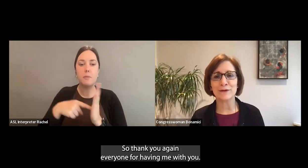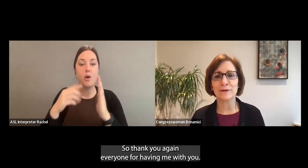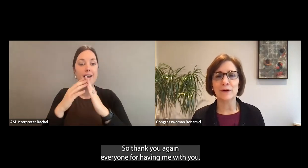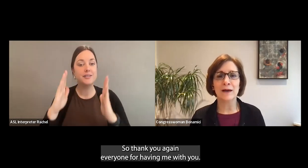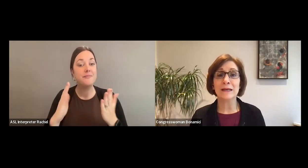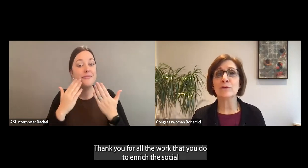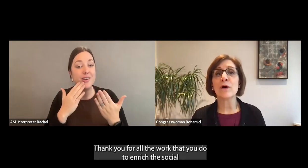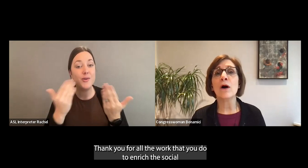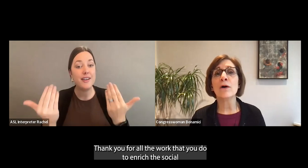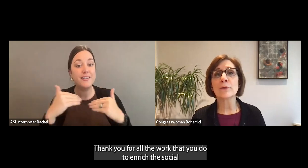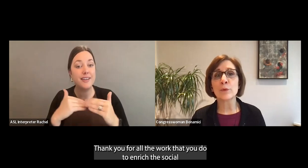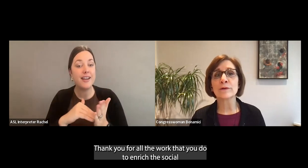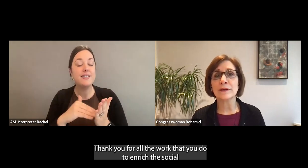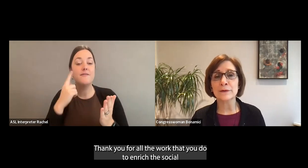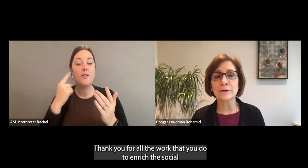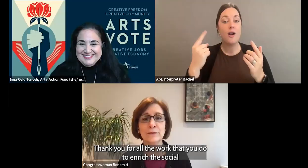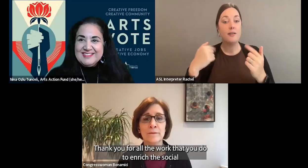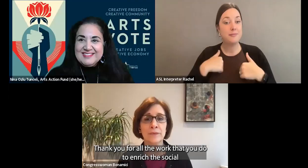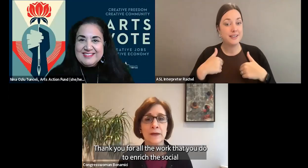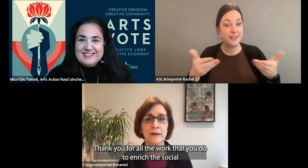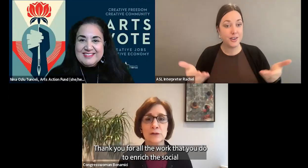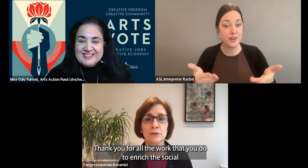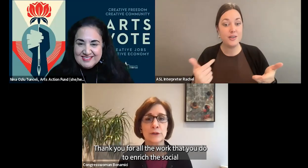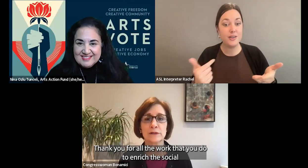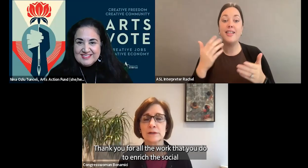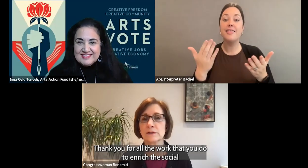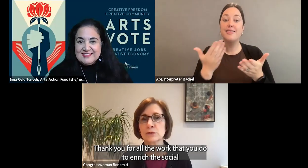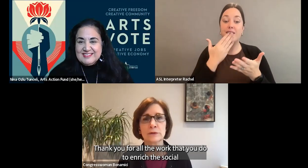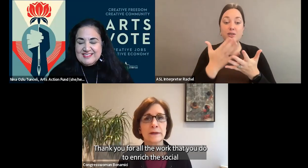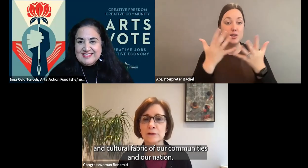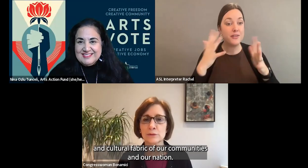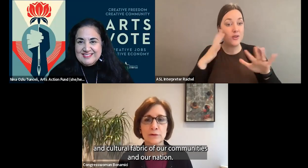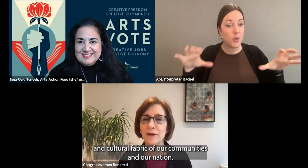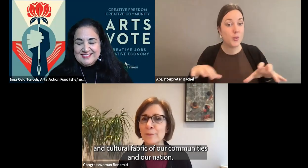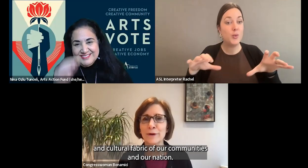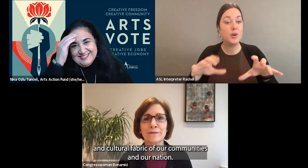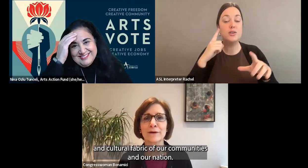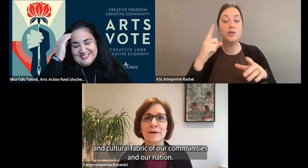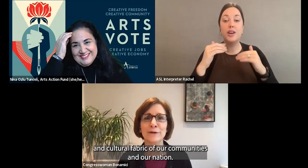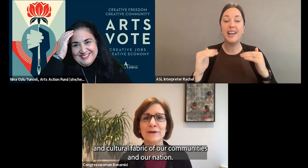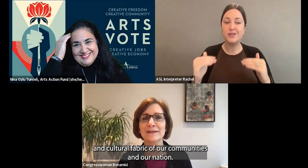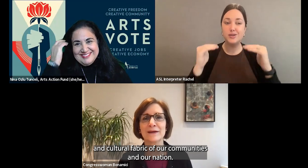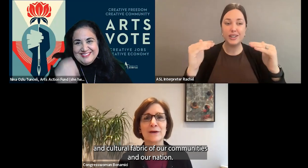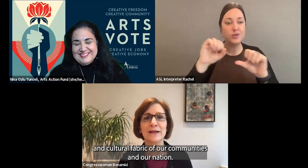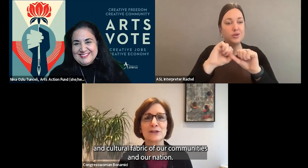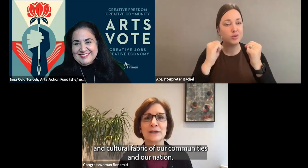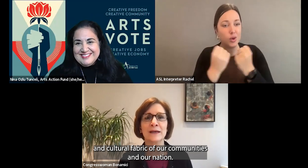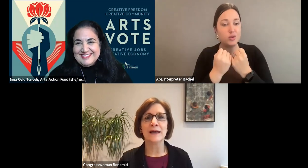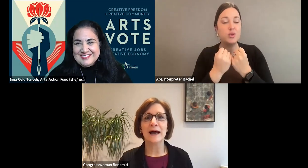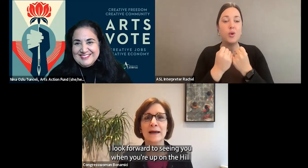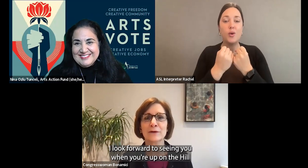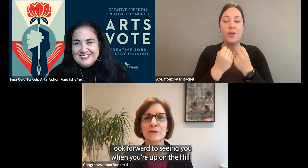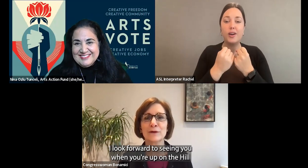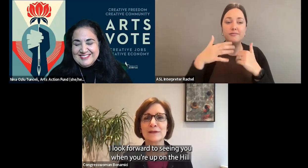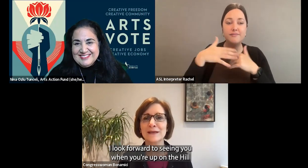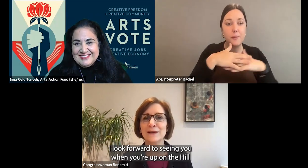for having me with you. Thank you for all the work that you do to enrich the social and cultural fabric of our communities and our nation.